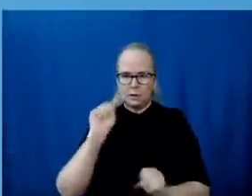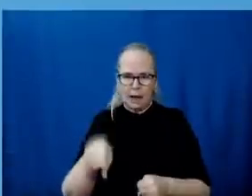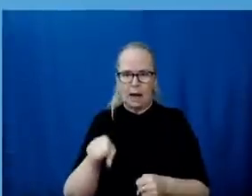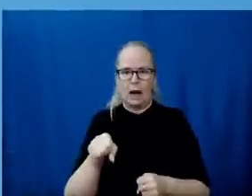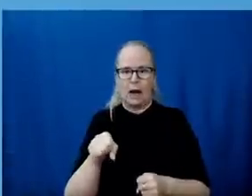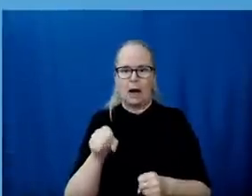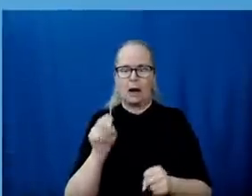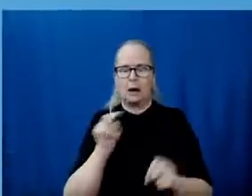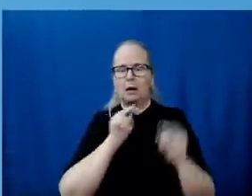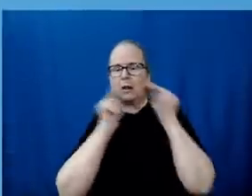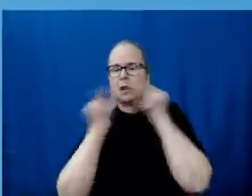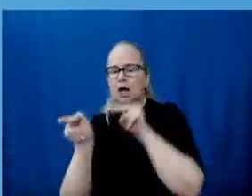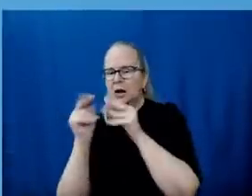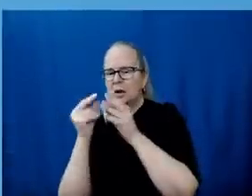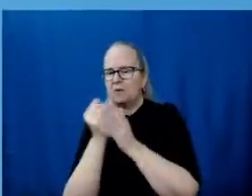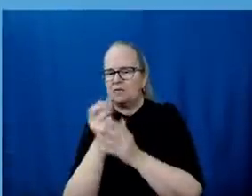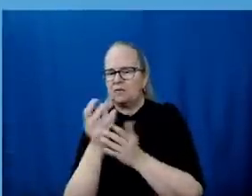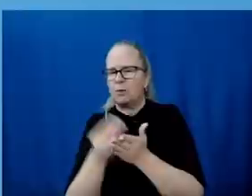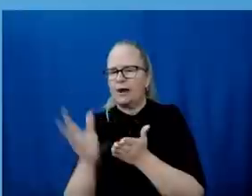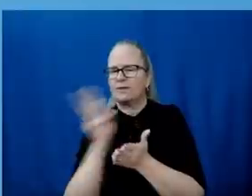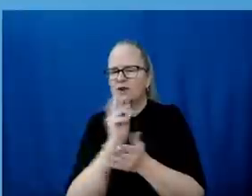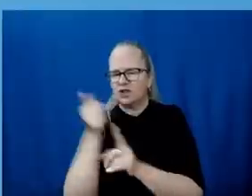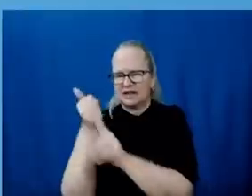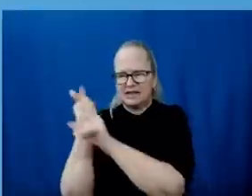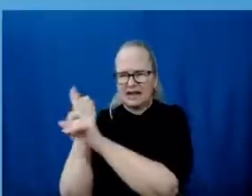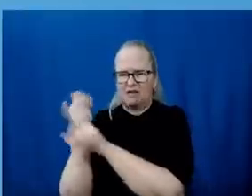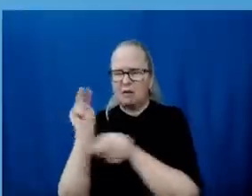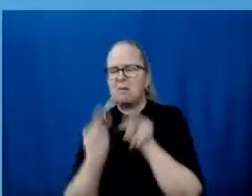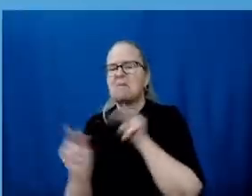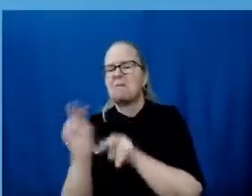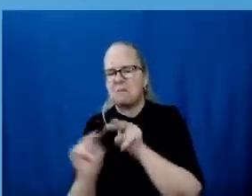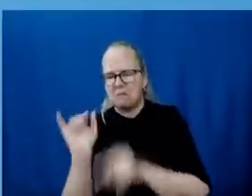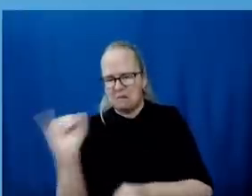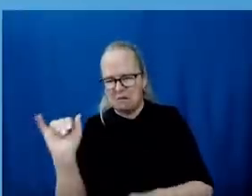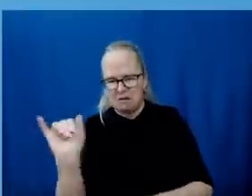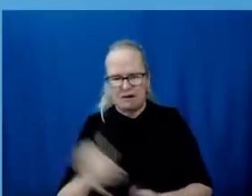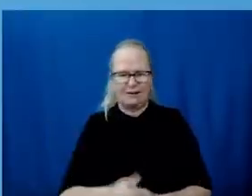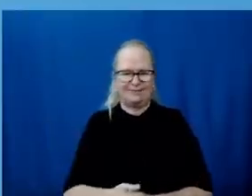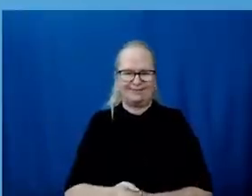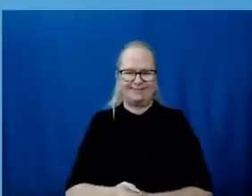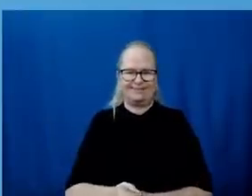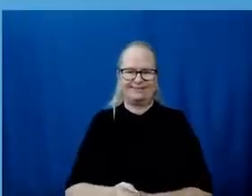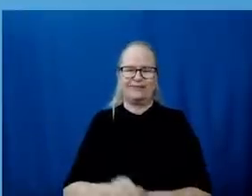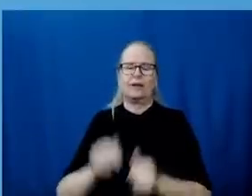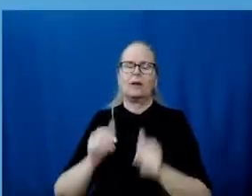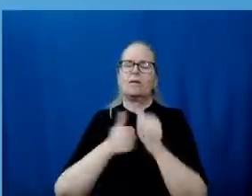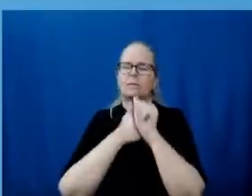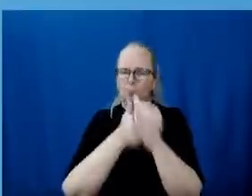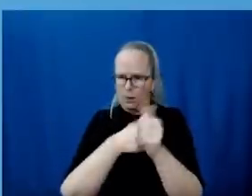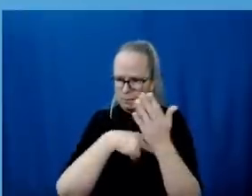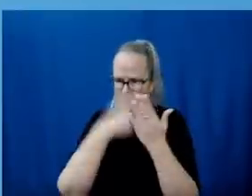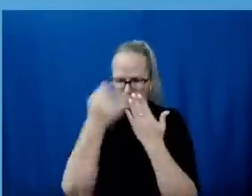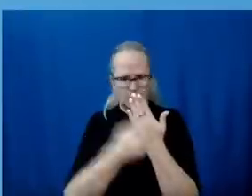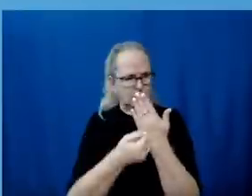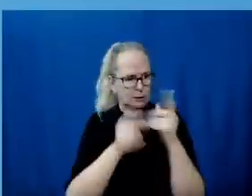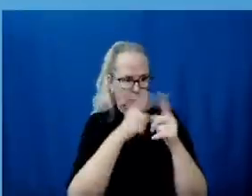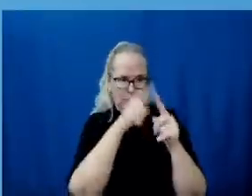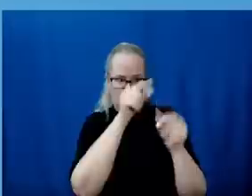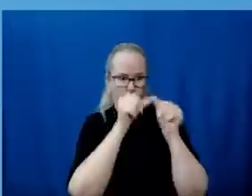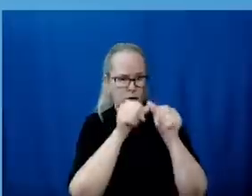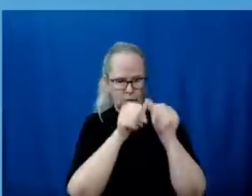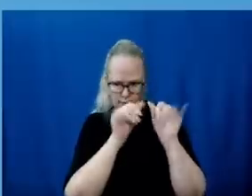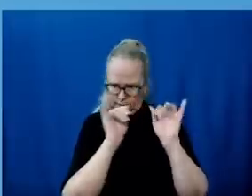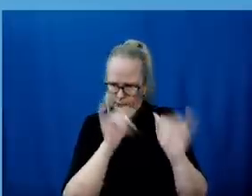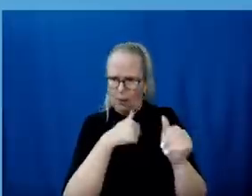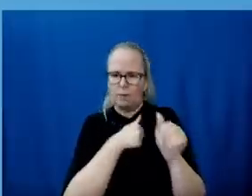That way you can do some wastewater monitoring of your own at home. Follow along with